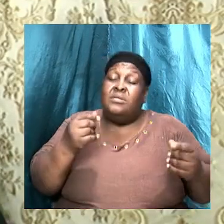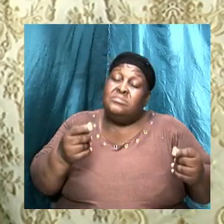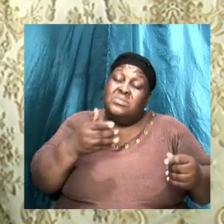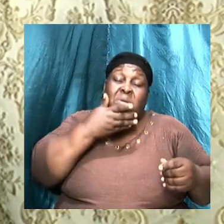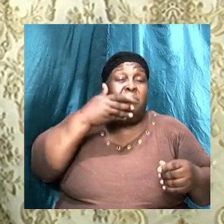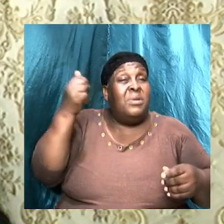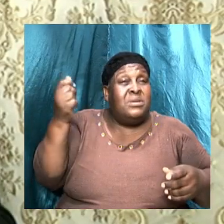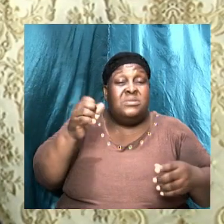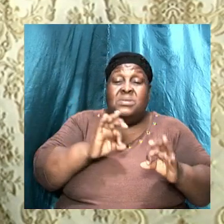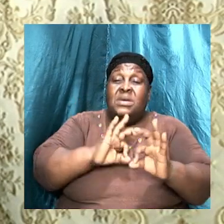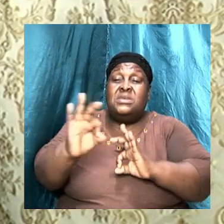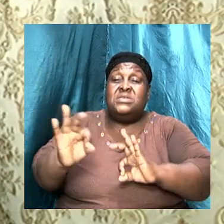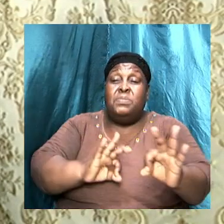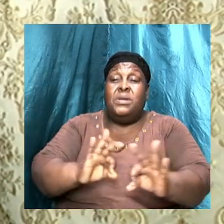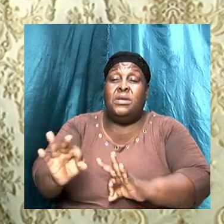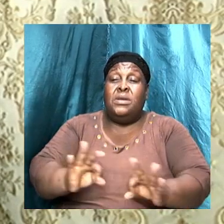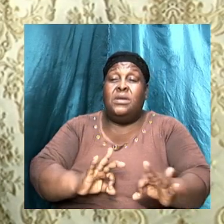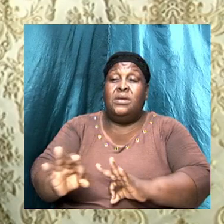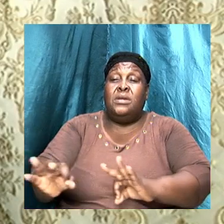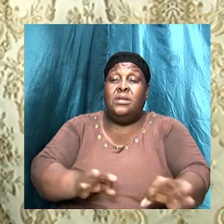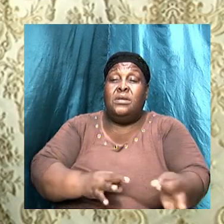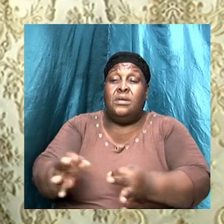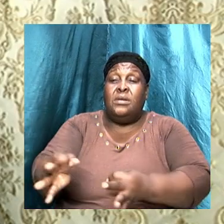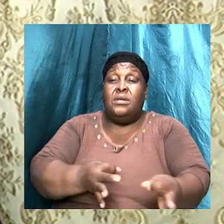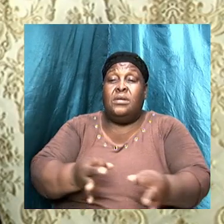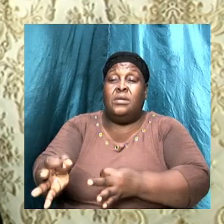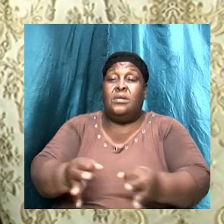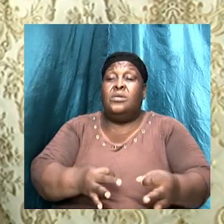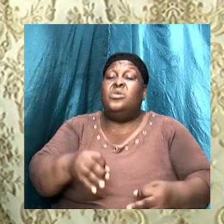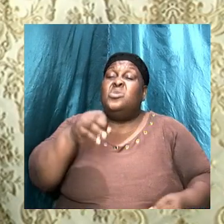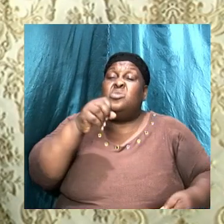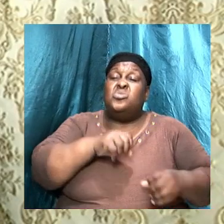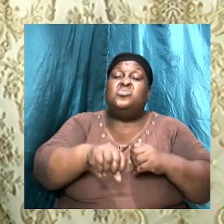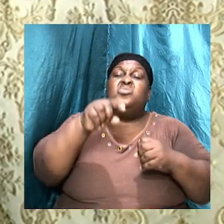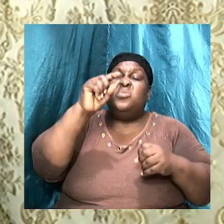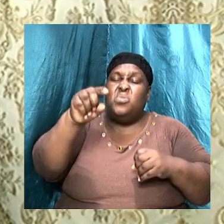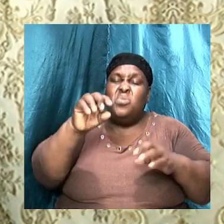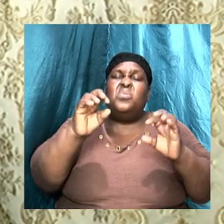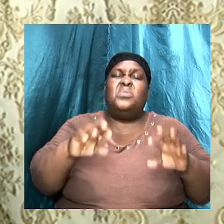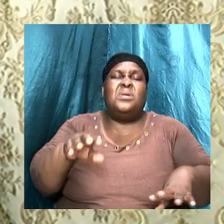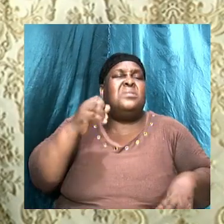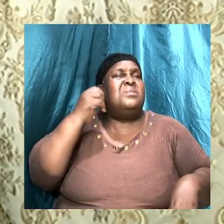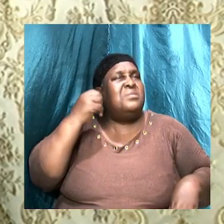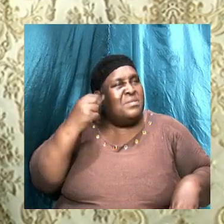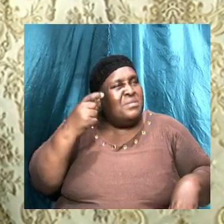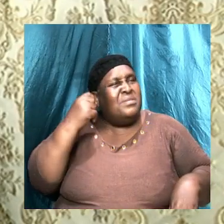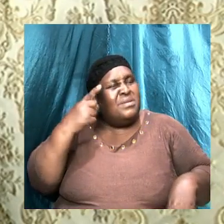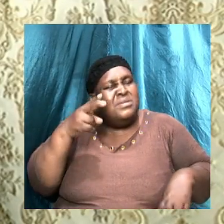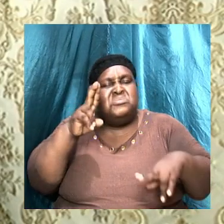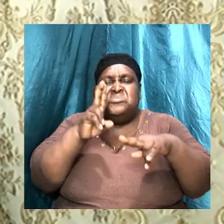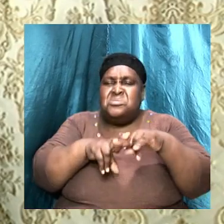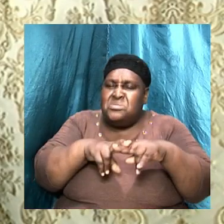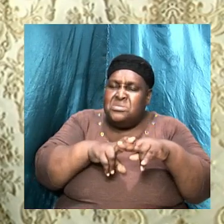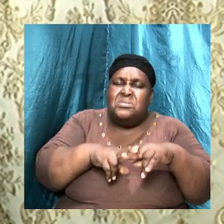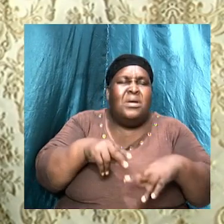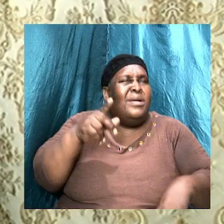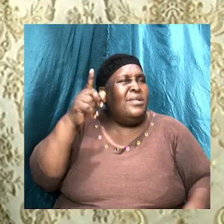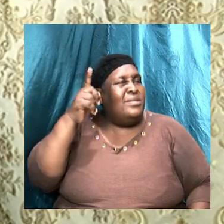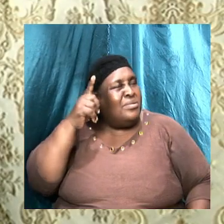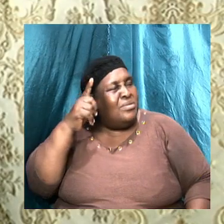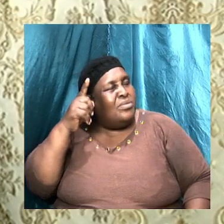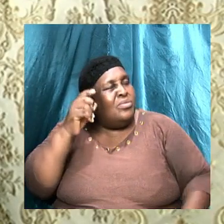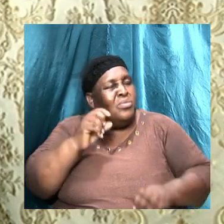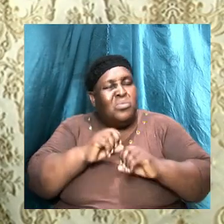might understand. Amen. So, sitting and listening, I don't want you to scoff at what I am